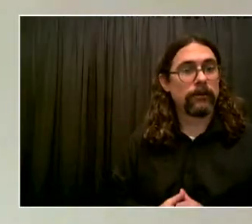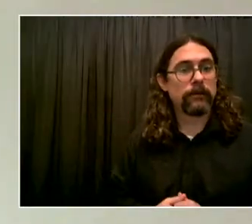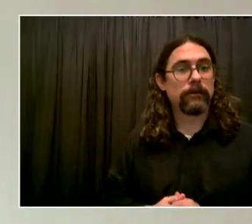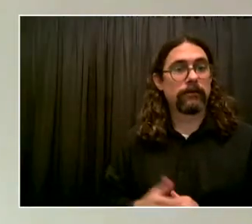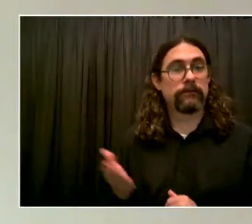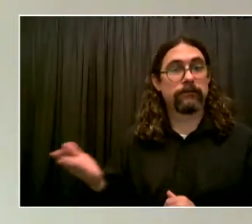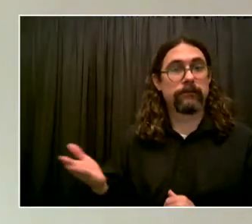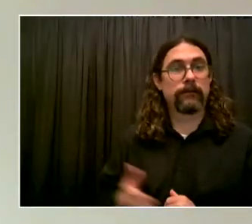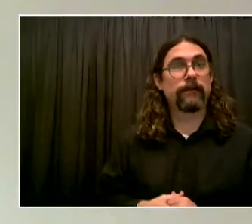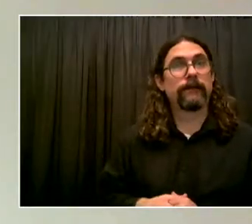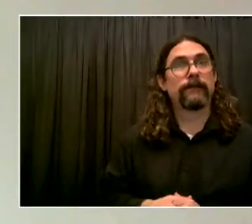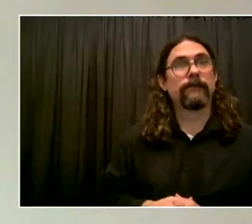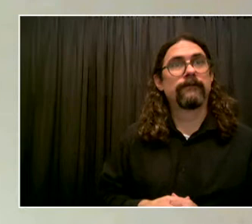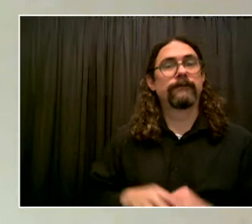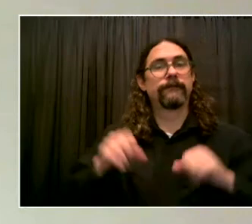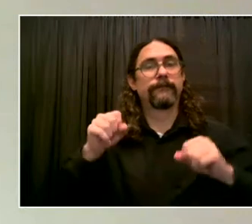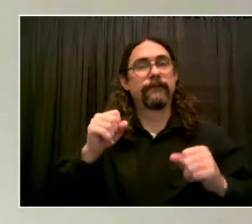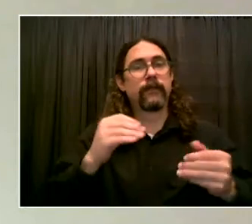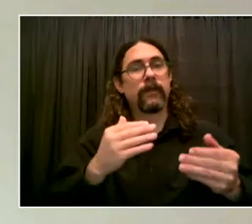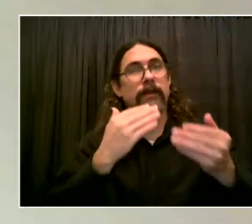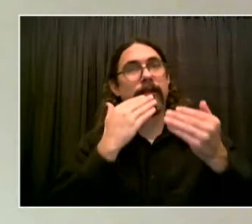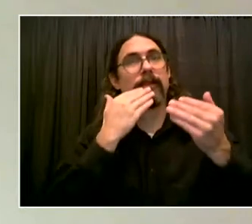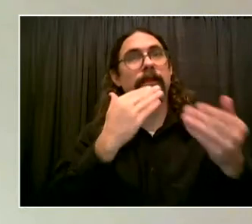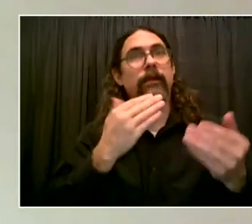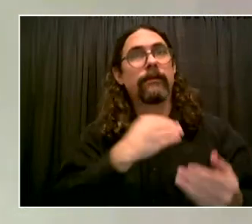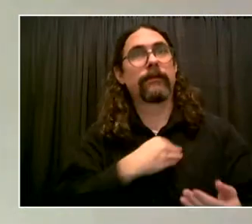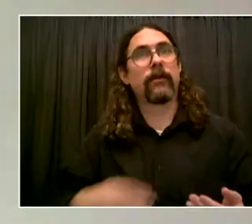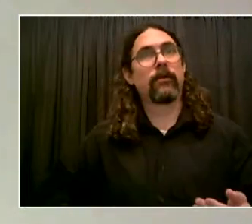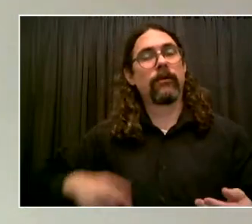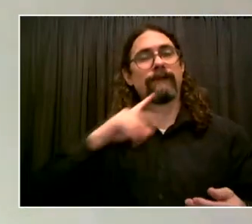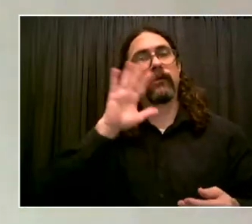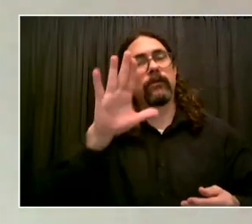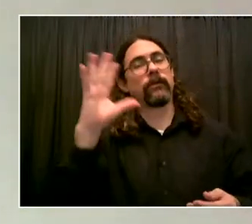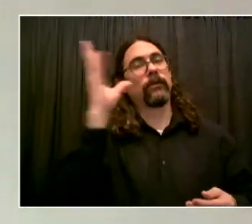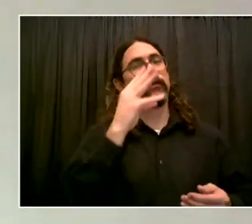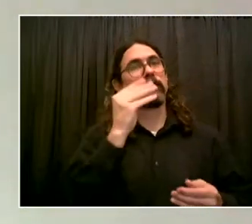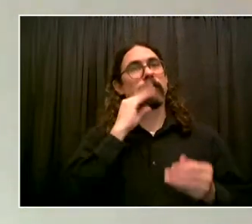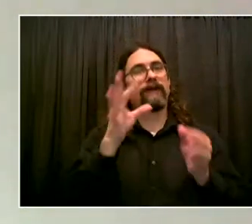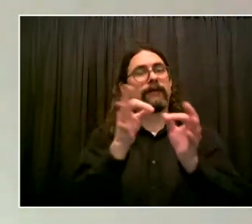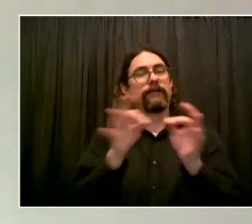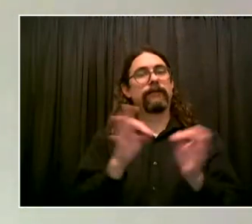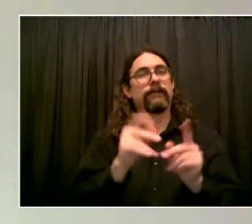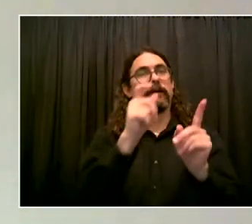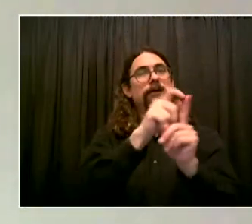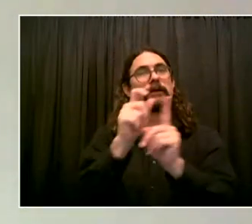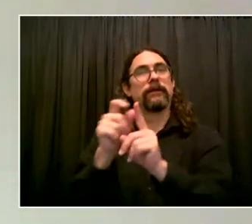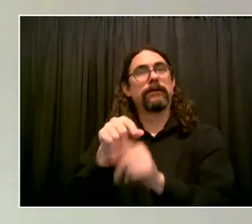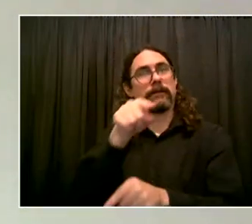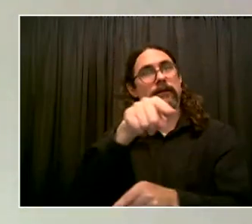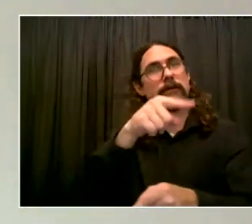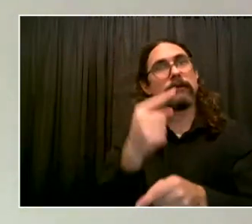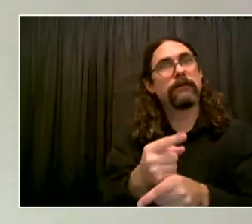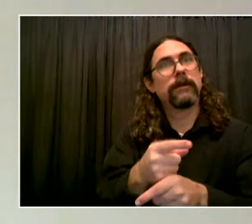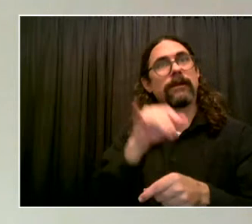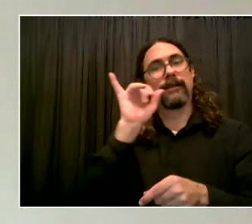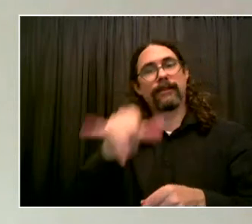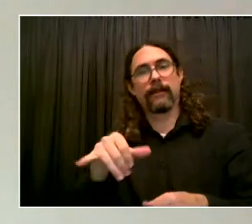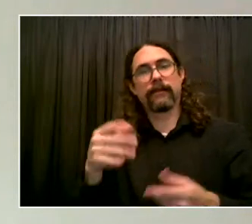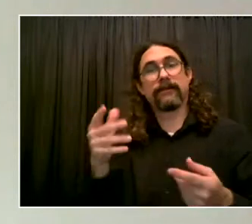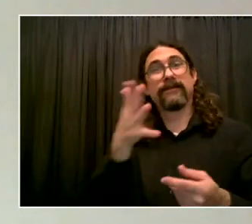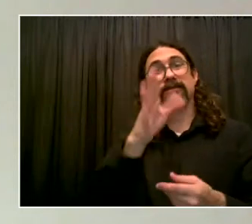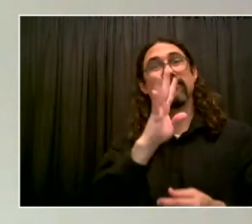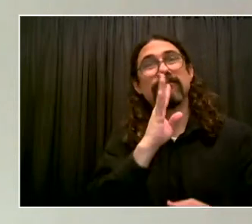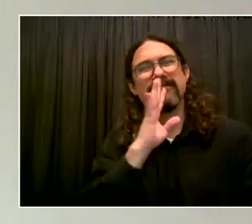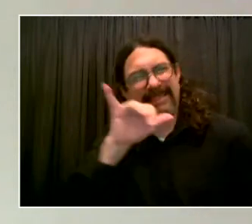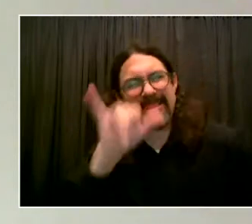words. This is what folks need to be hearing right now. I want to talk about New